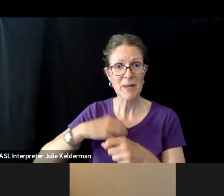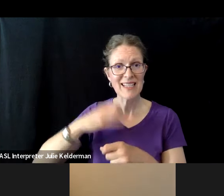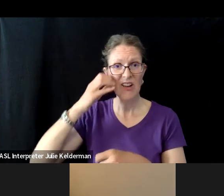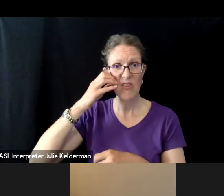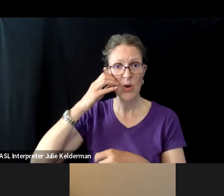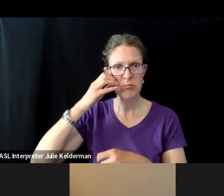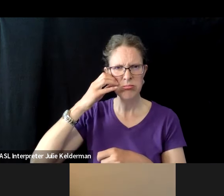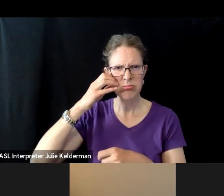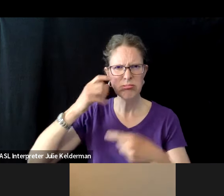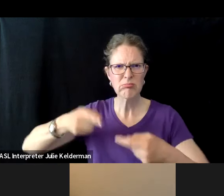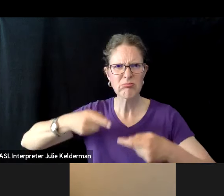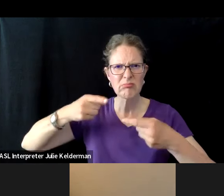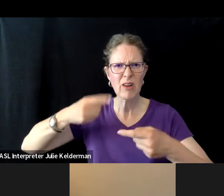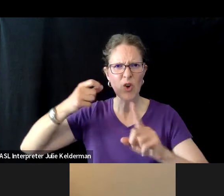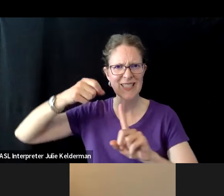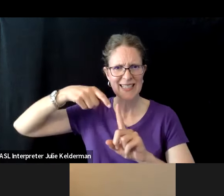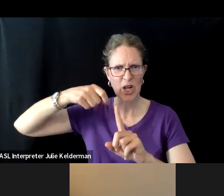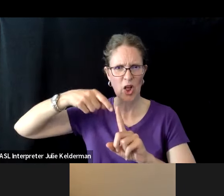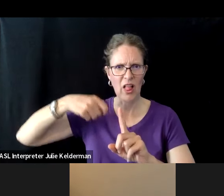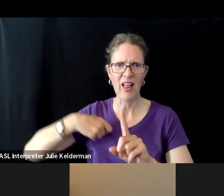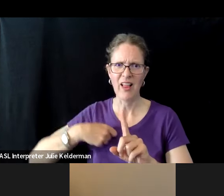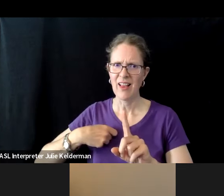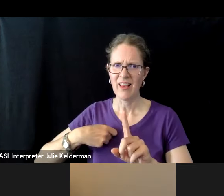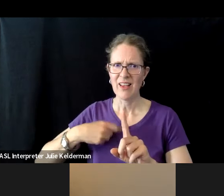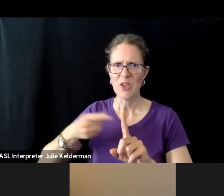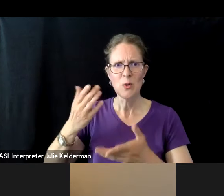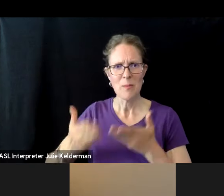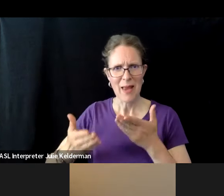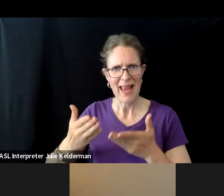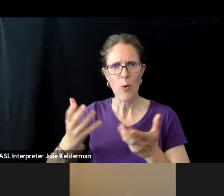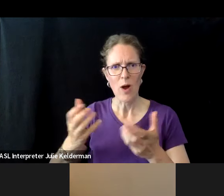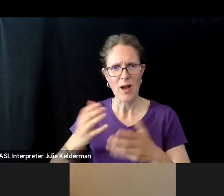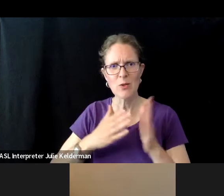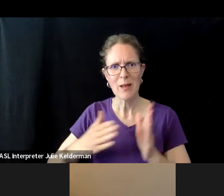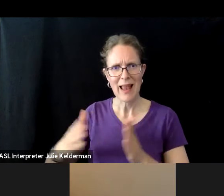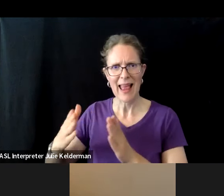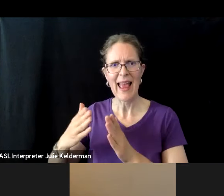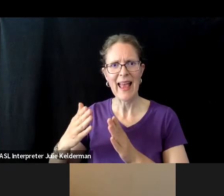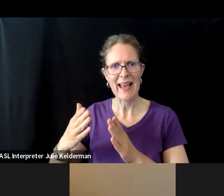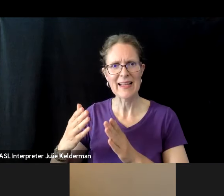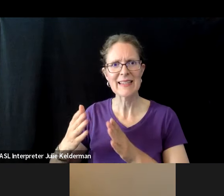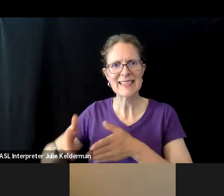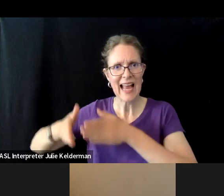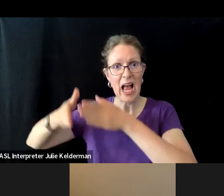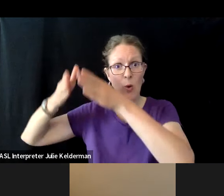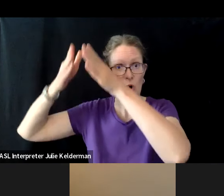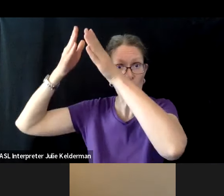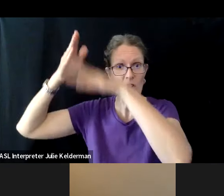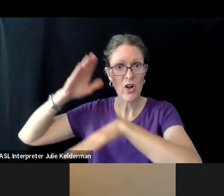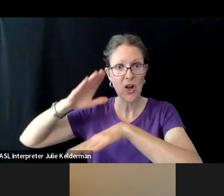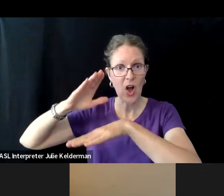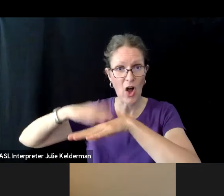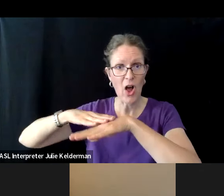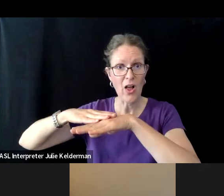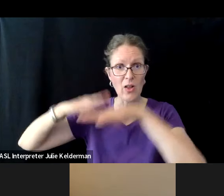signal. So you may wish to plan on having some cell towers put up on the top of your building.